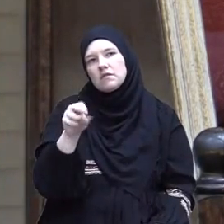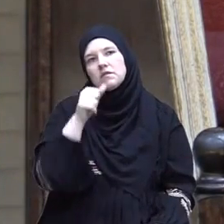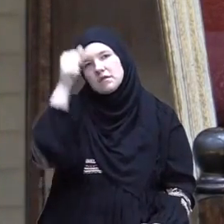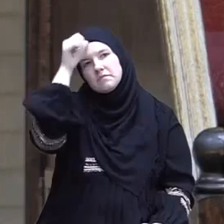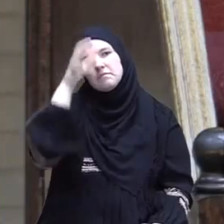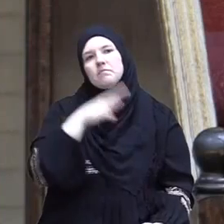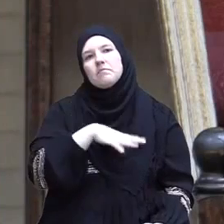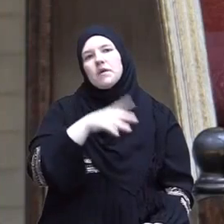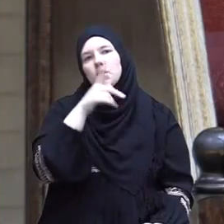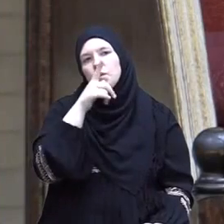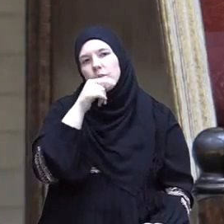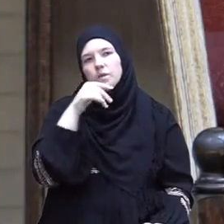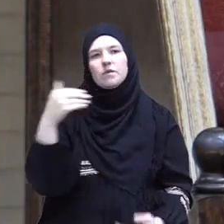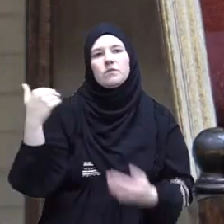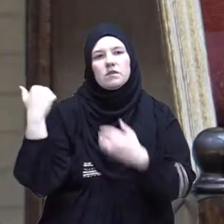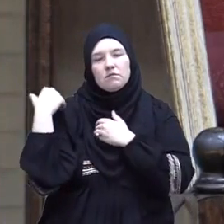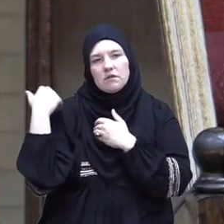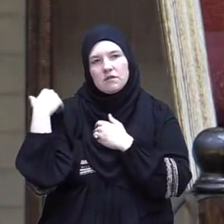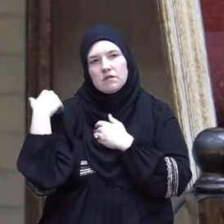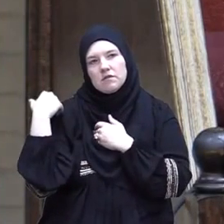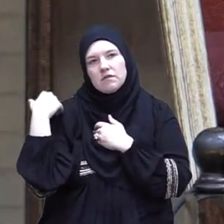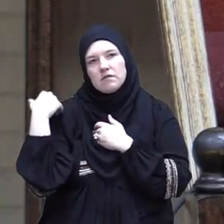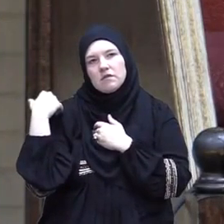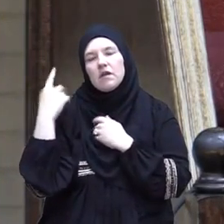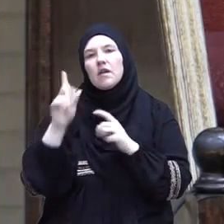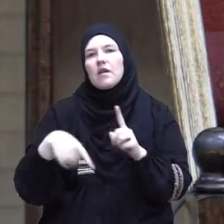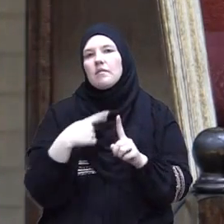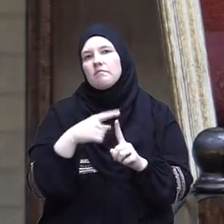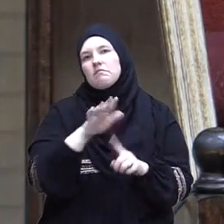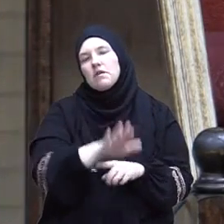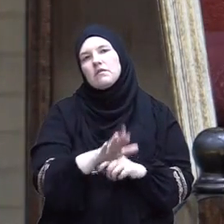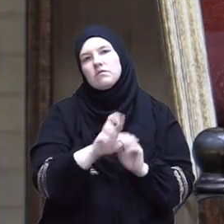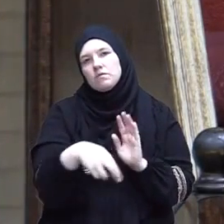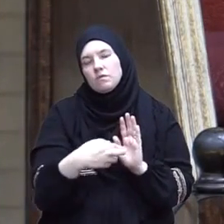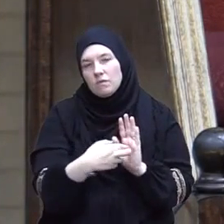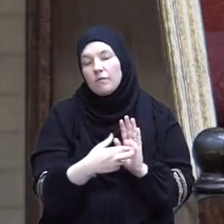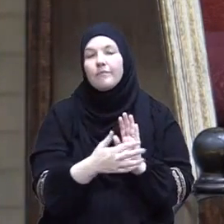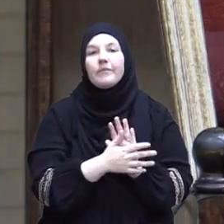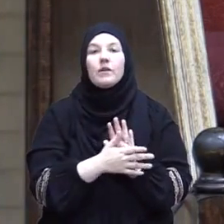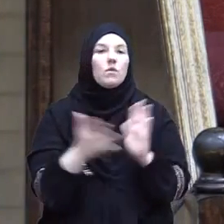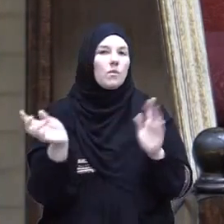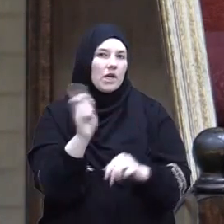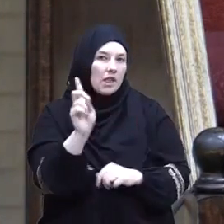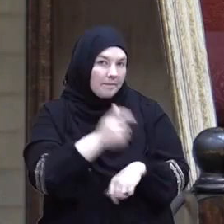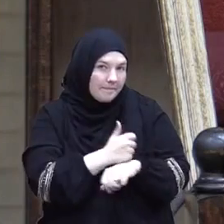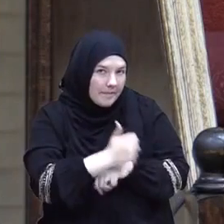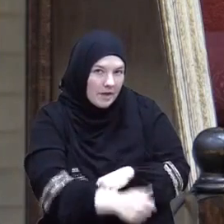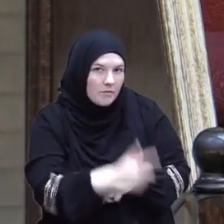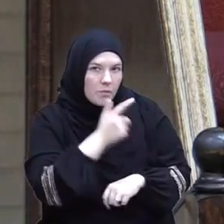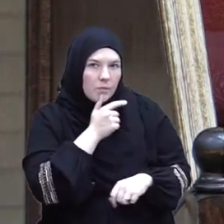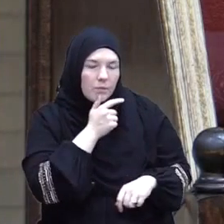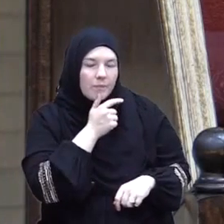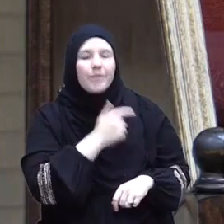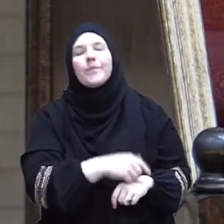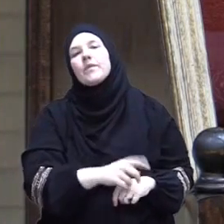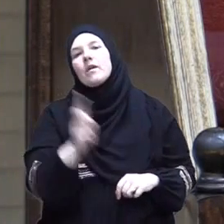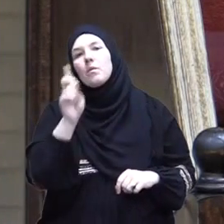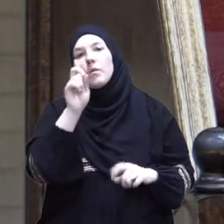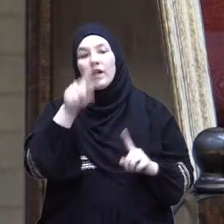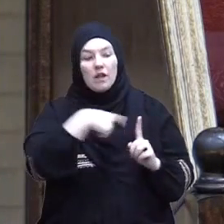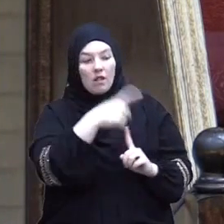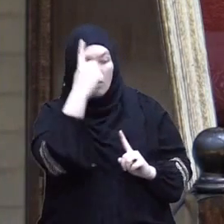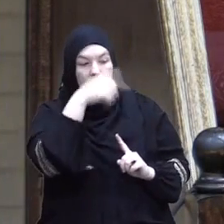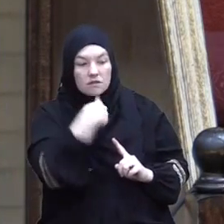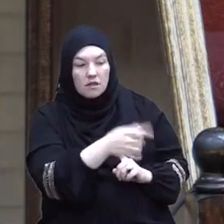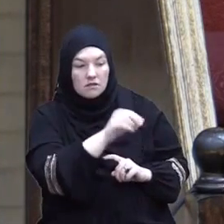man who is ultimately responsible about his household. So where is the blame? The blame is where Allah subhanahu wa ta'ala